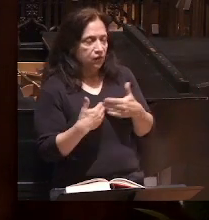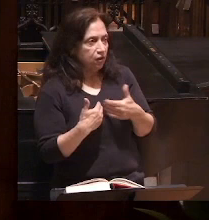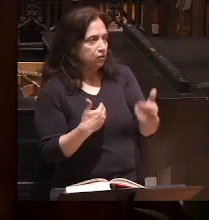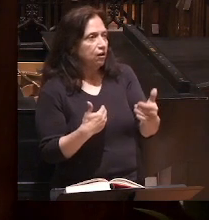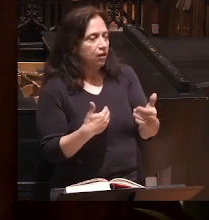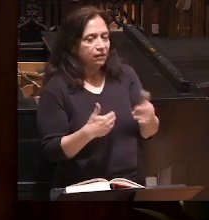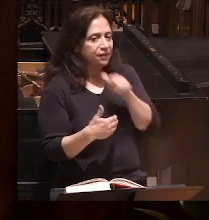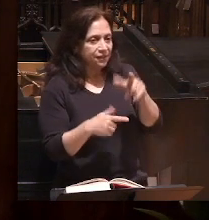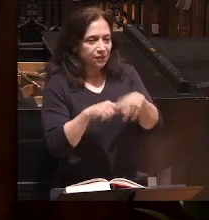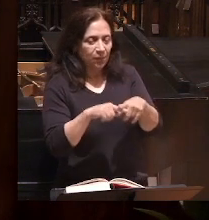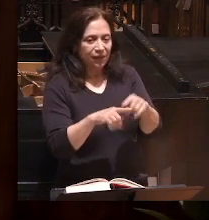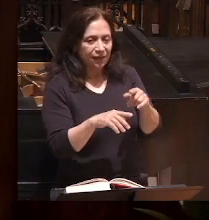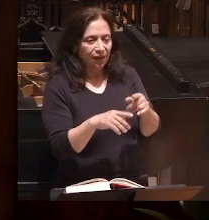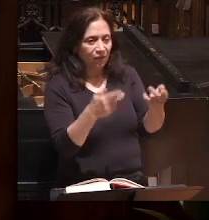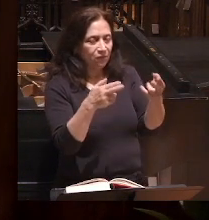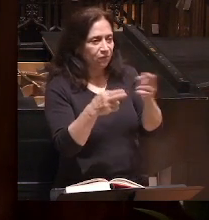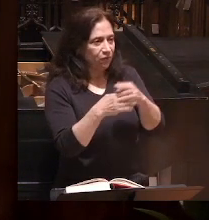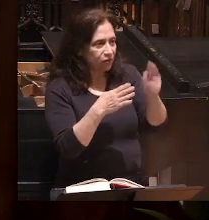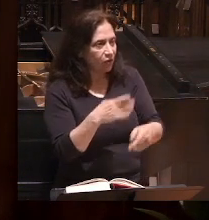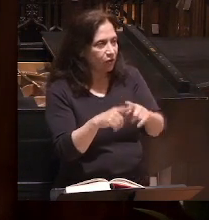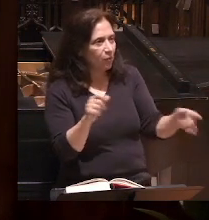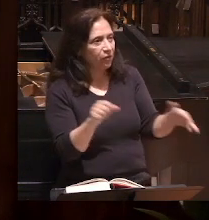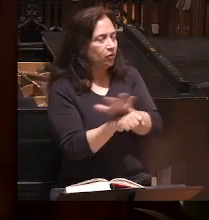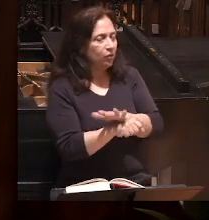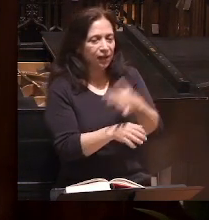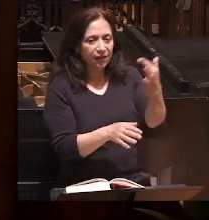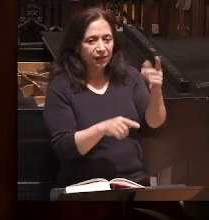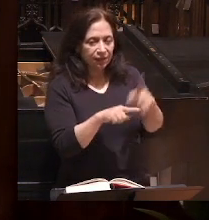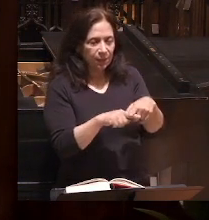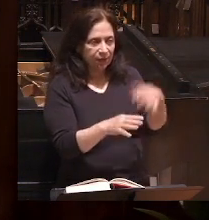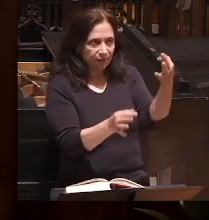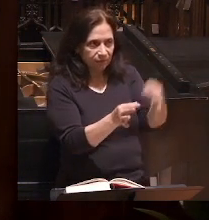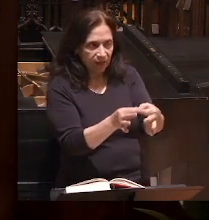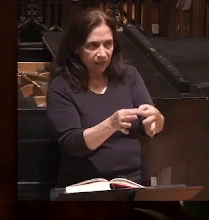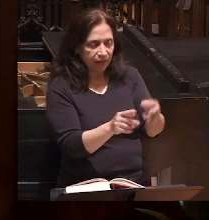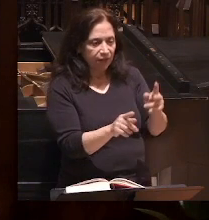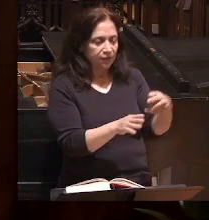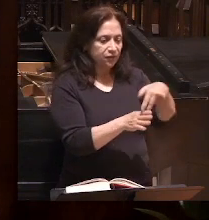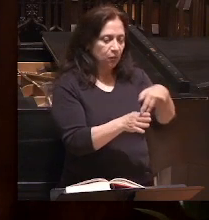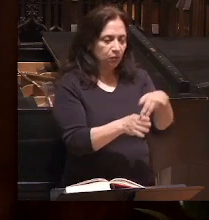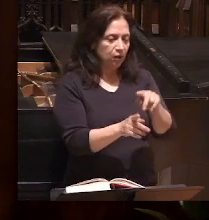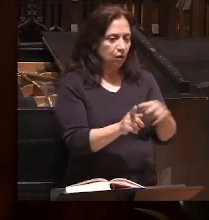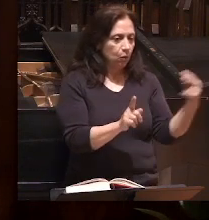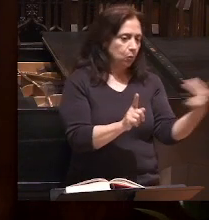is totally dependent upon faith. So on one hand,